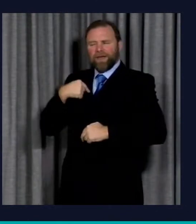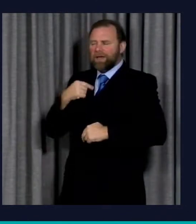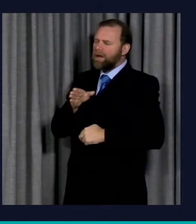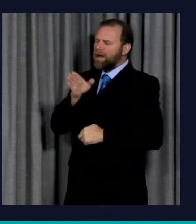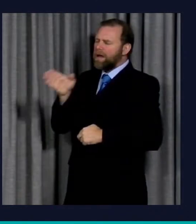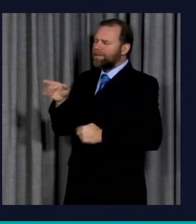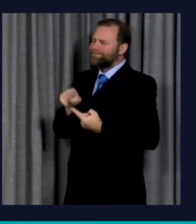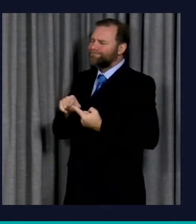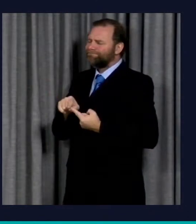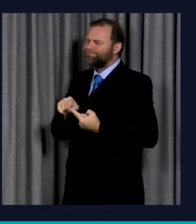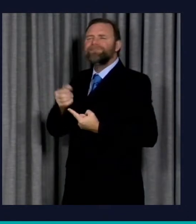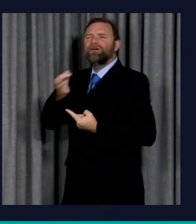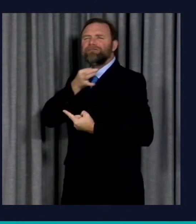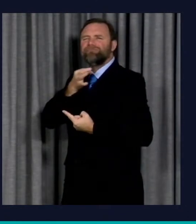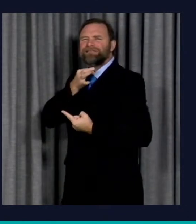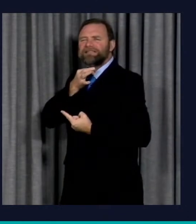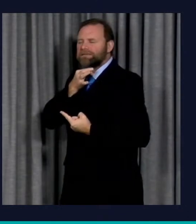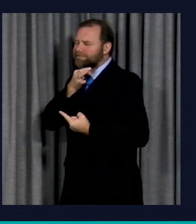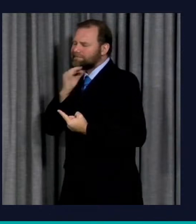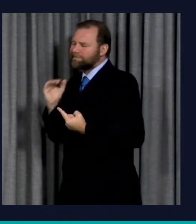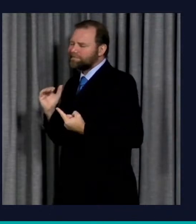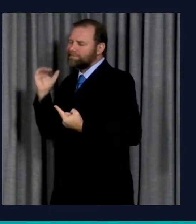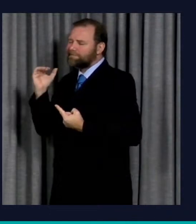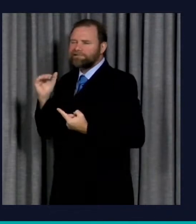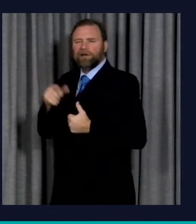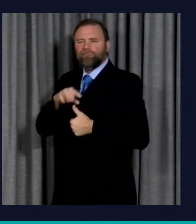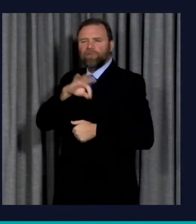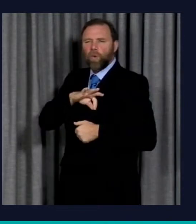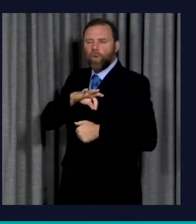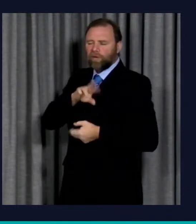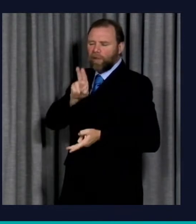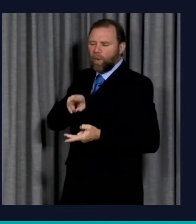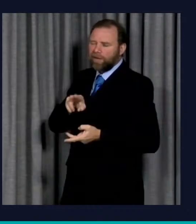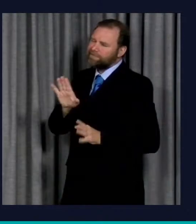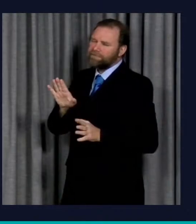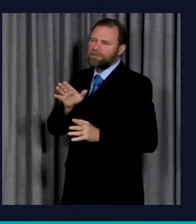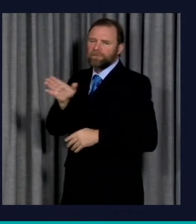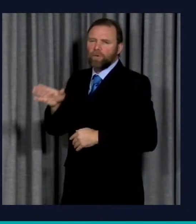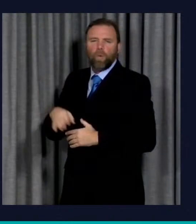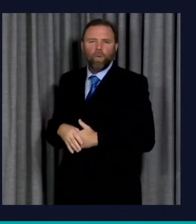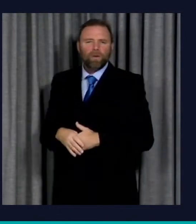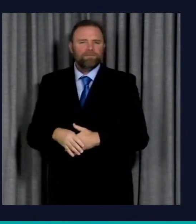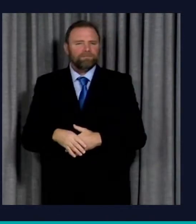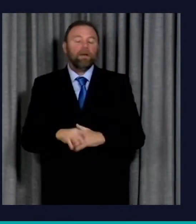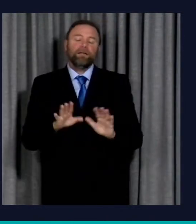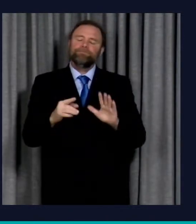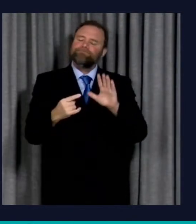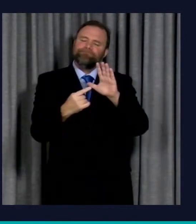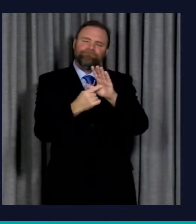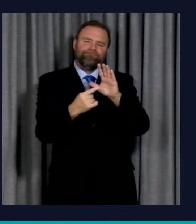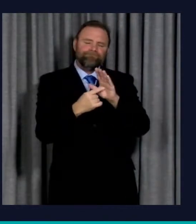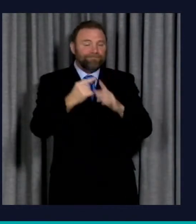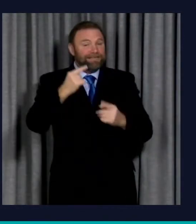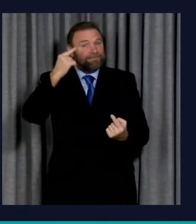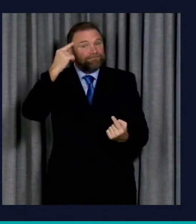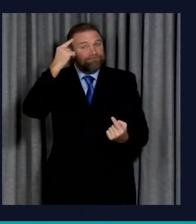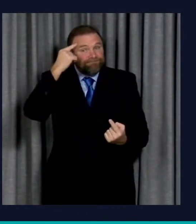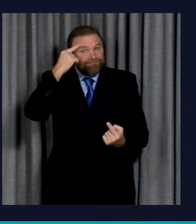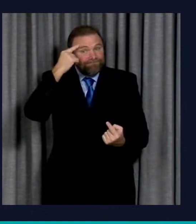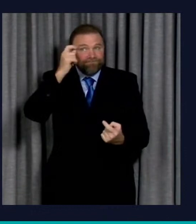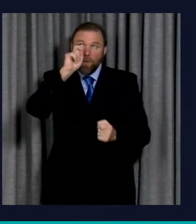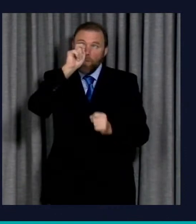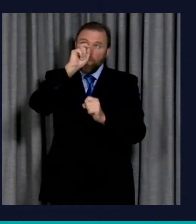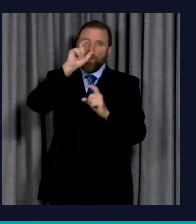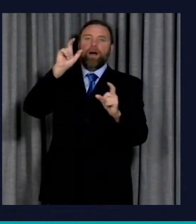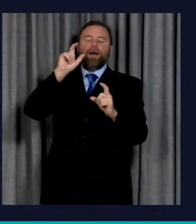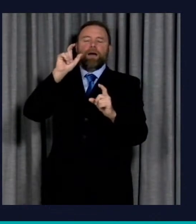the rewards, then of course you wouldn't go. But the key thing is to do these things in a conscious way, to